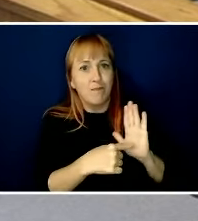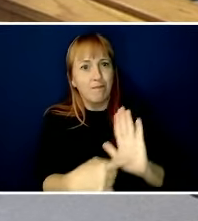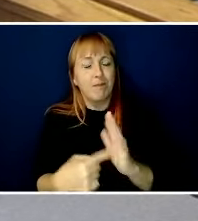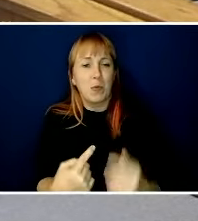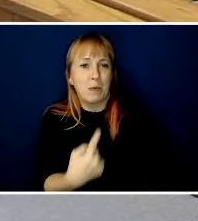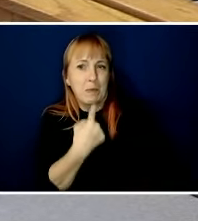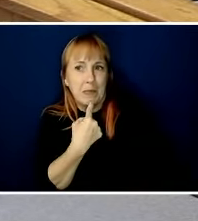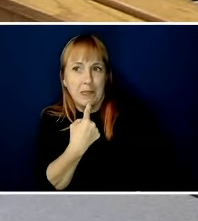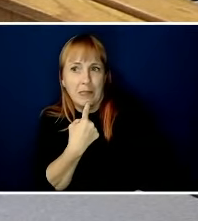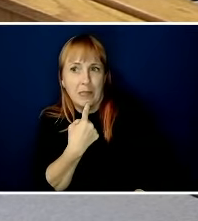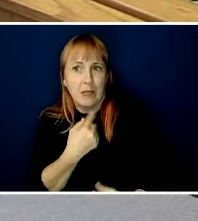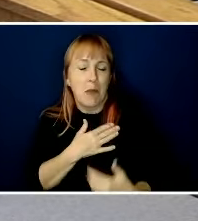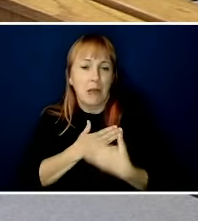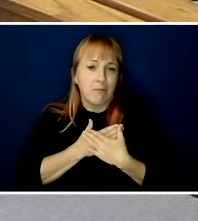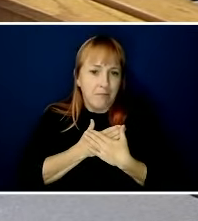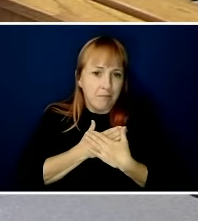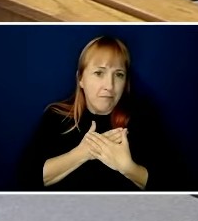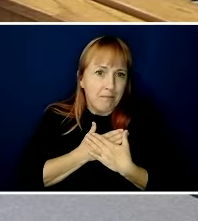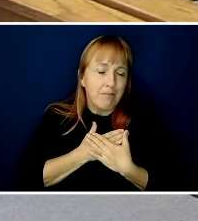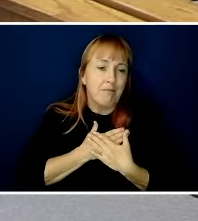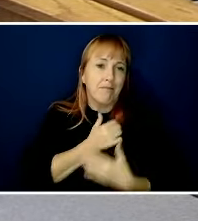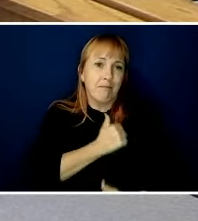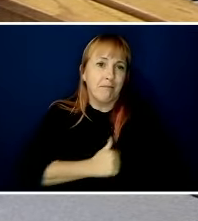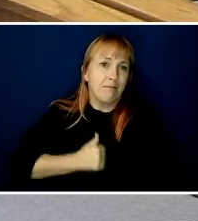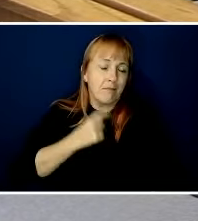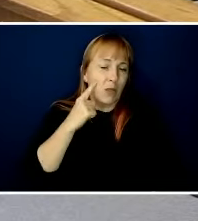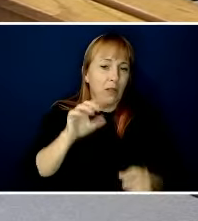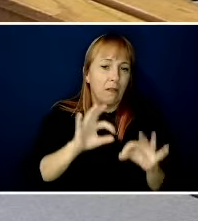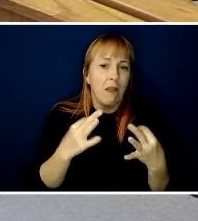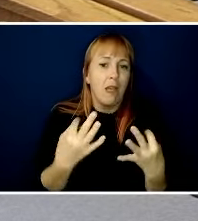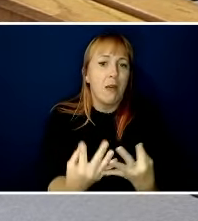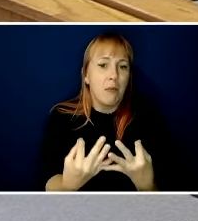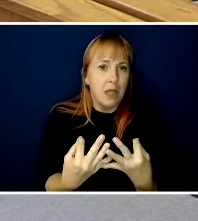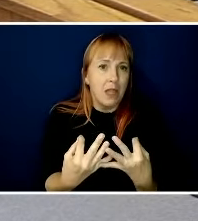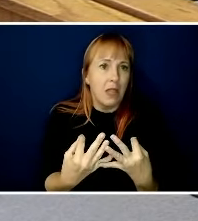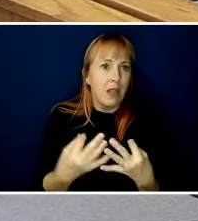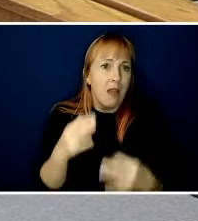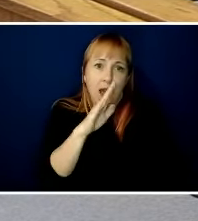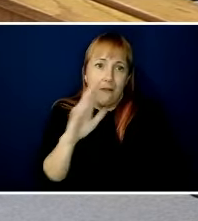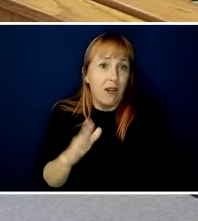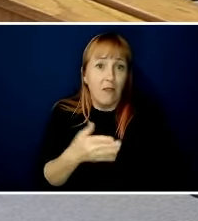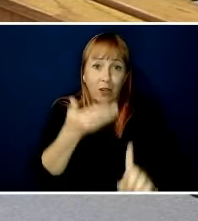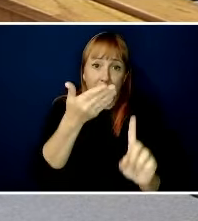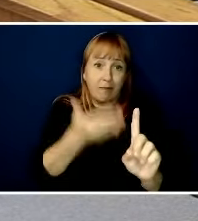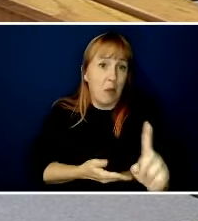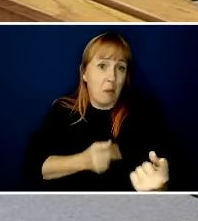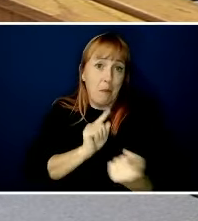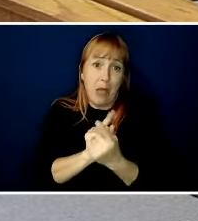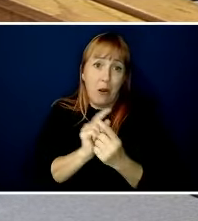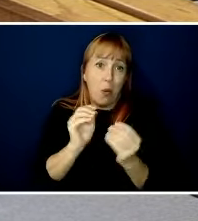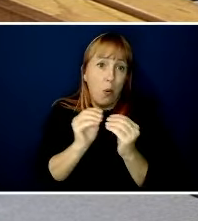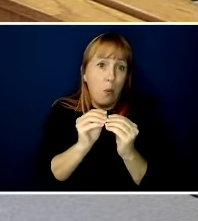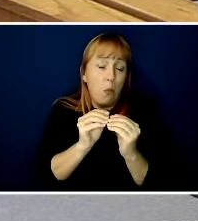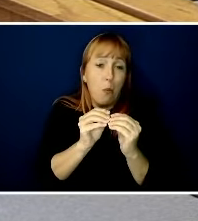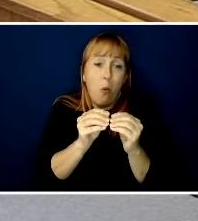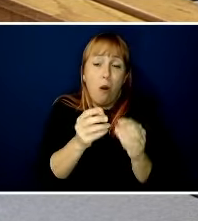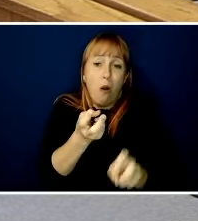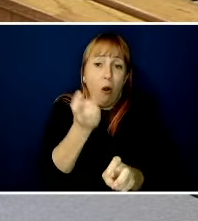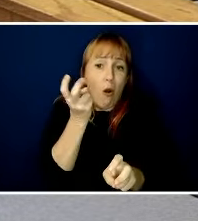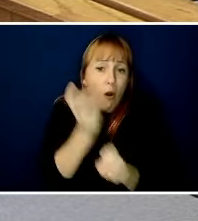my condolences to her family. And I've never met a harder working woman who knew how